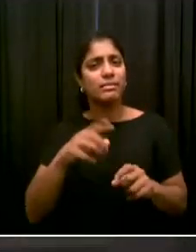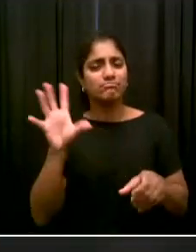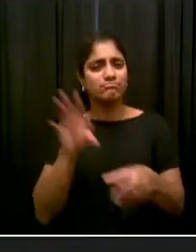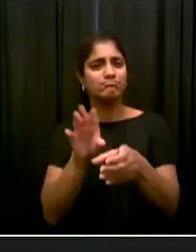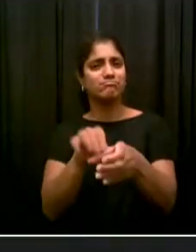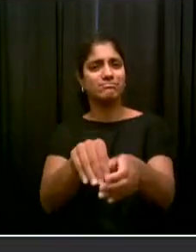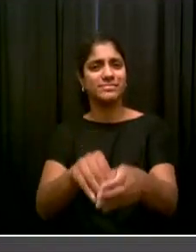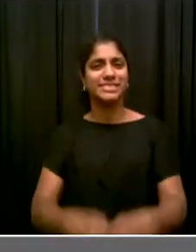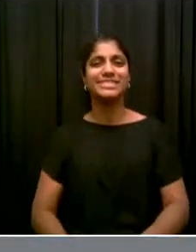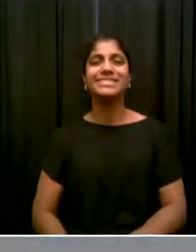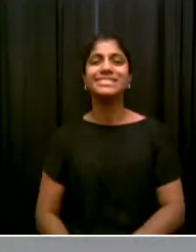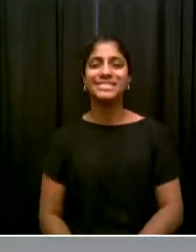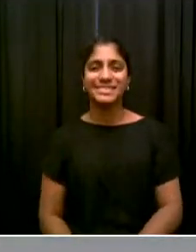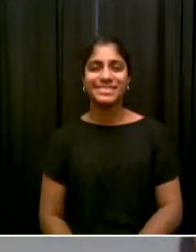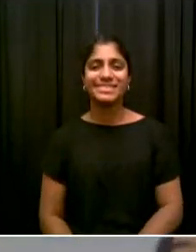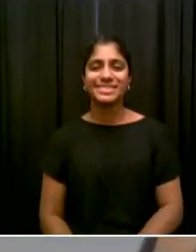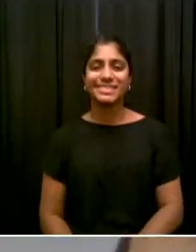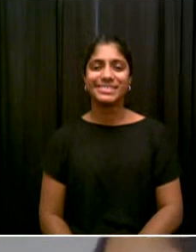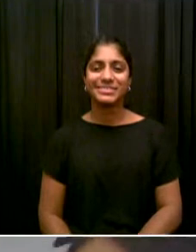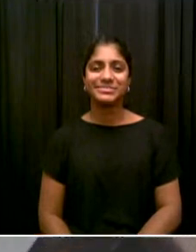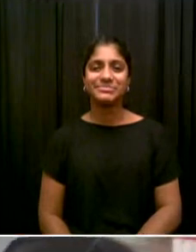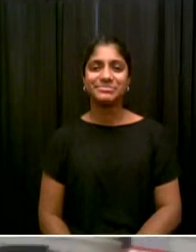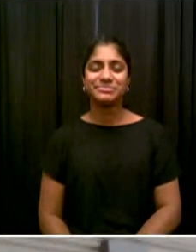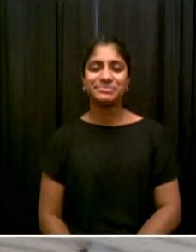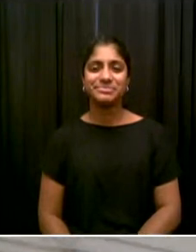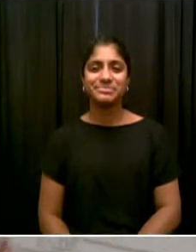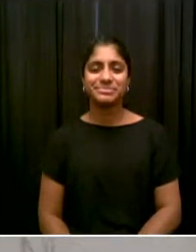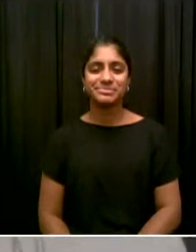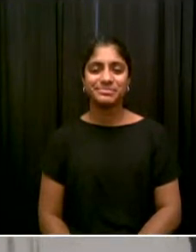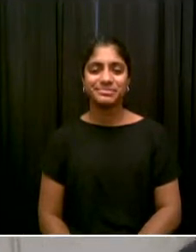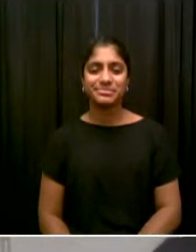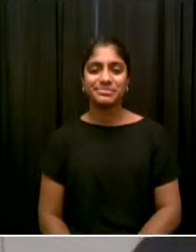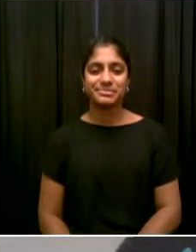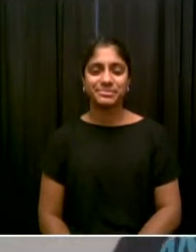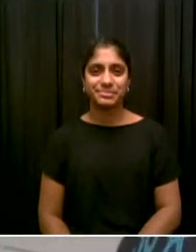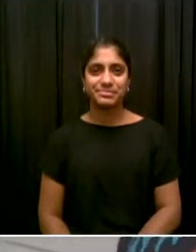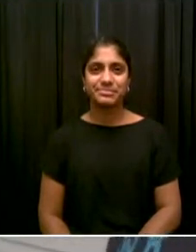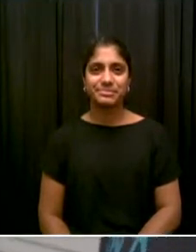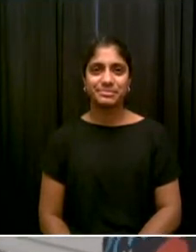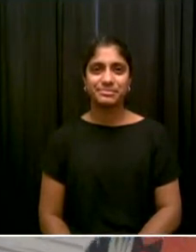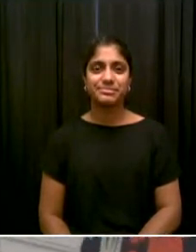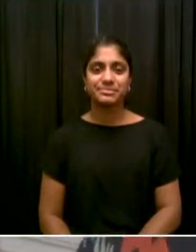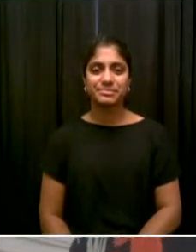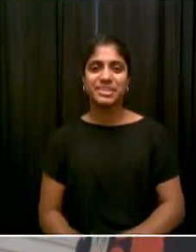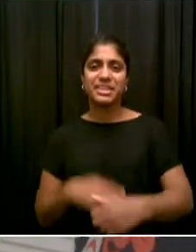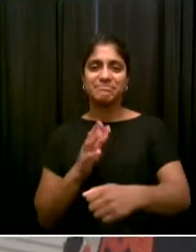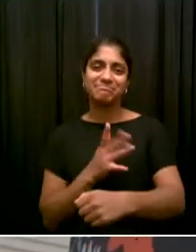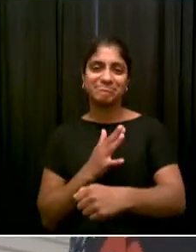No moment of losing, gonna push right